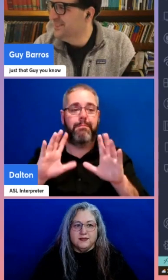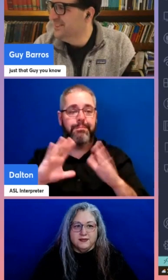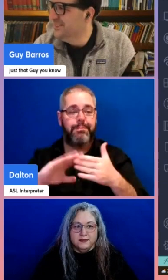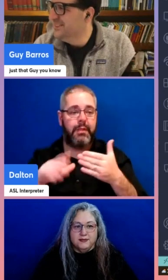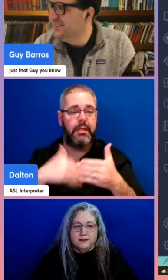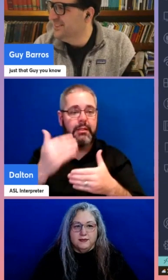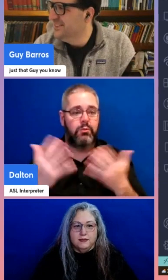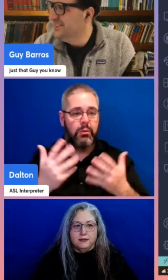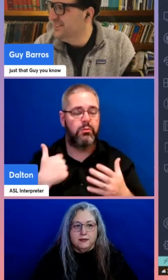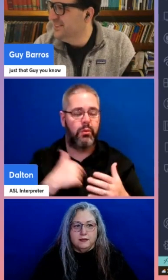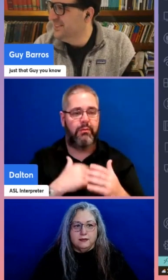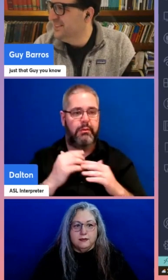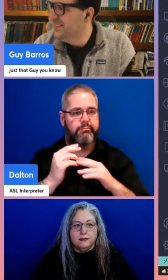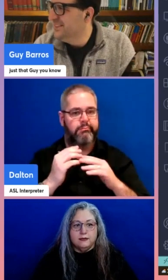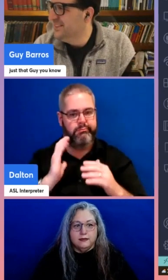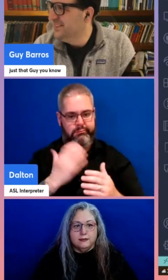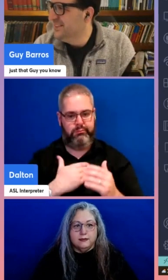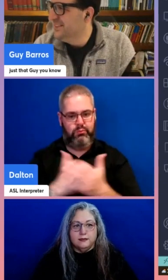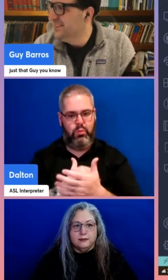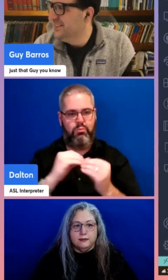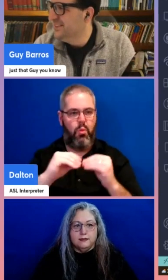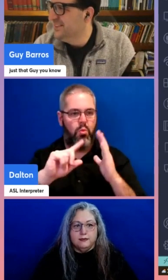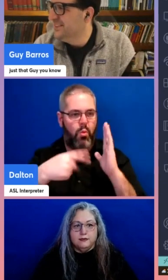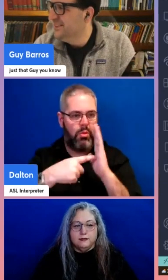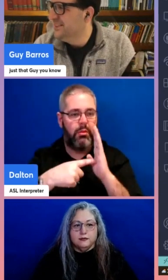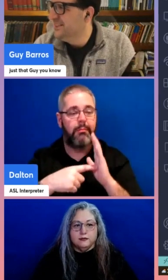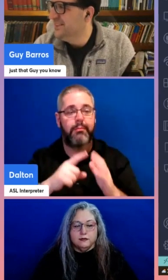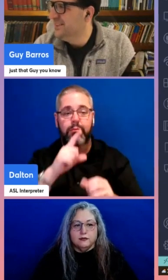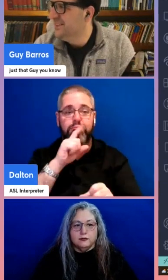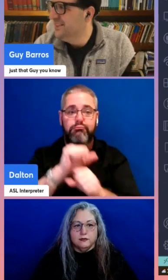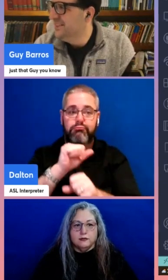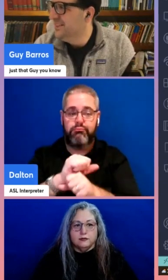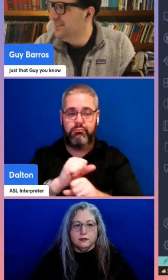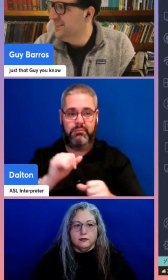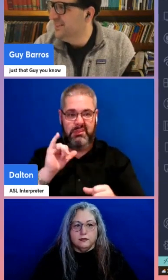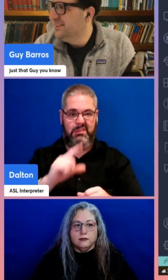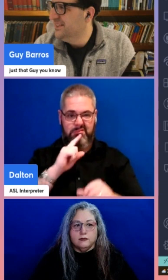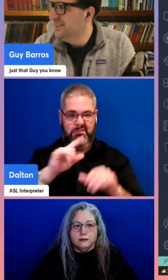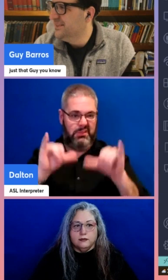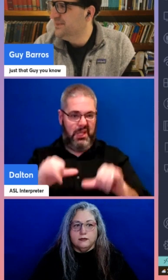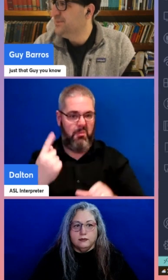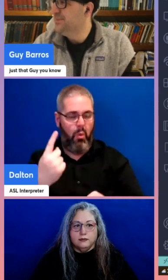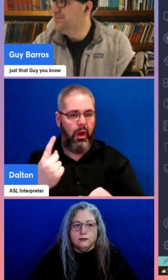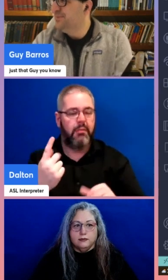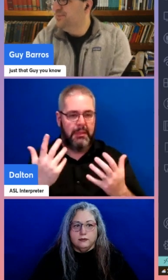out some more roles, because ultimately, I mean, that's the same one, but